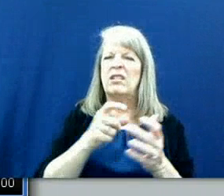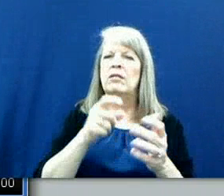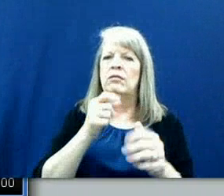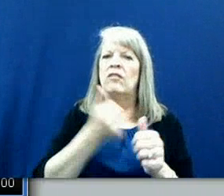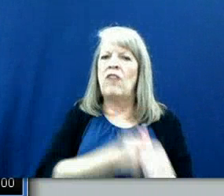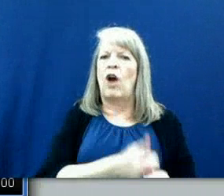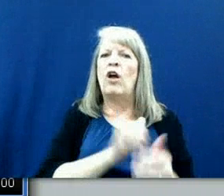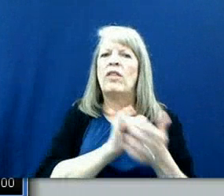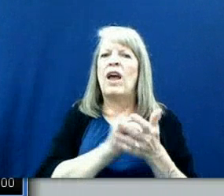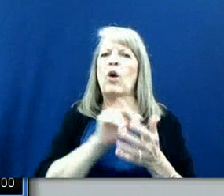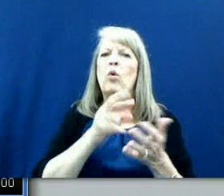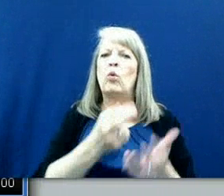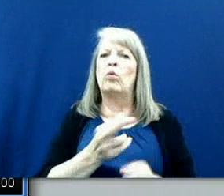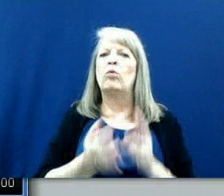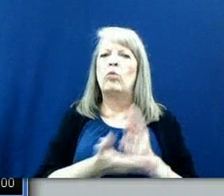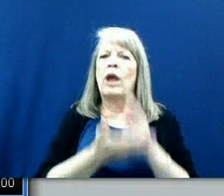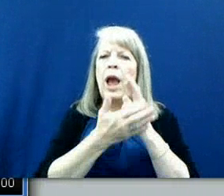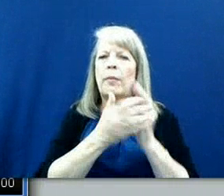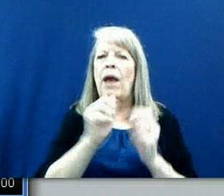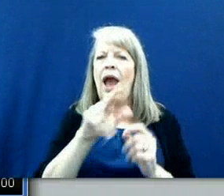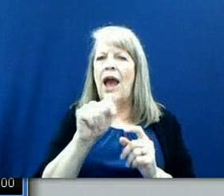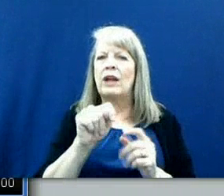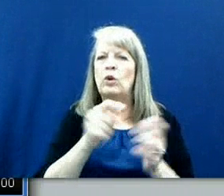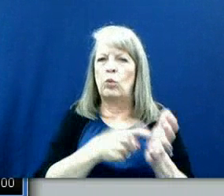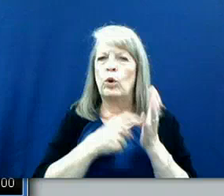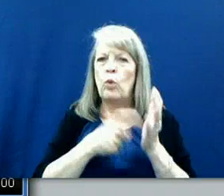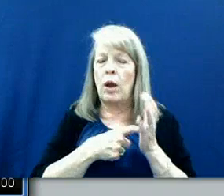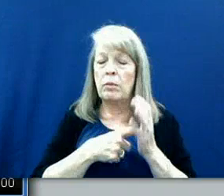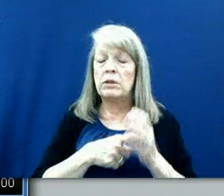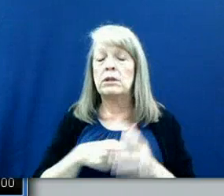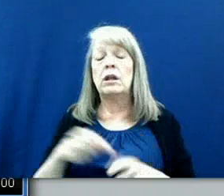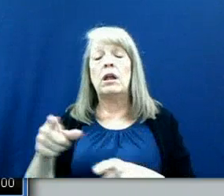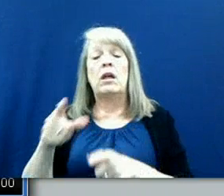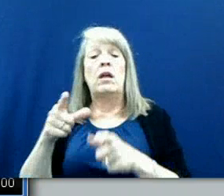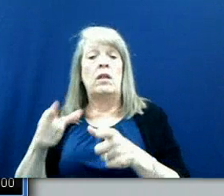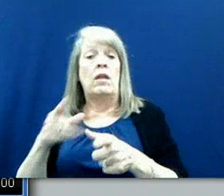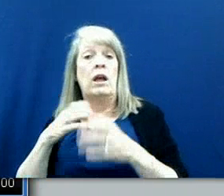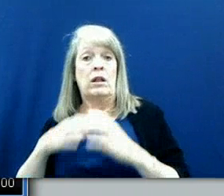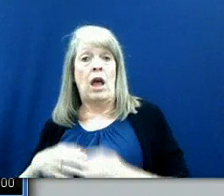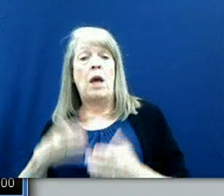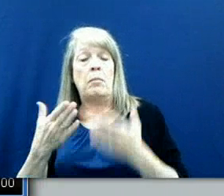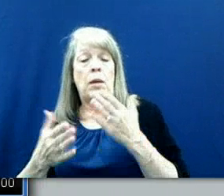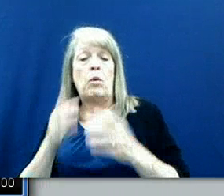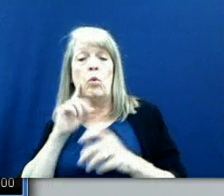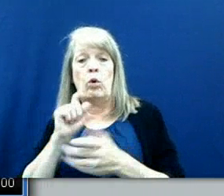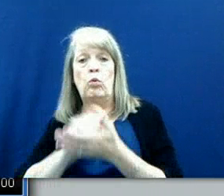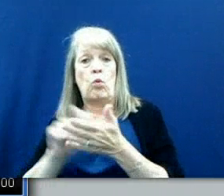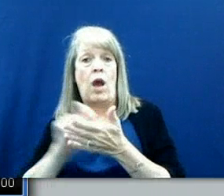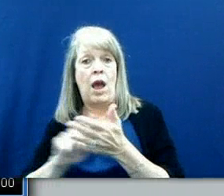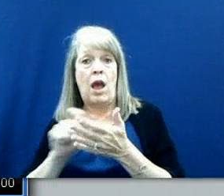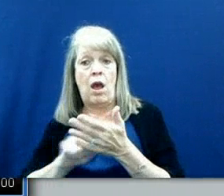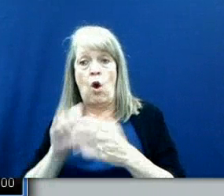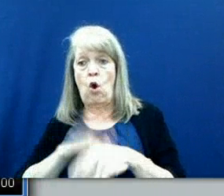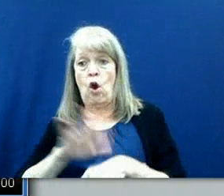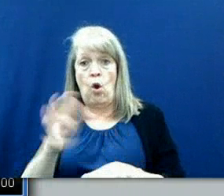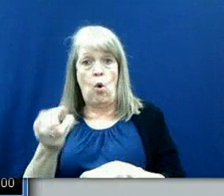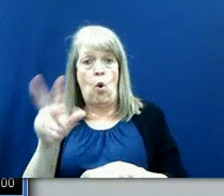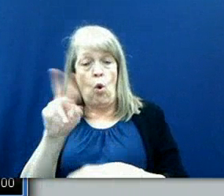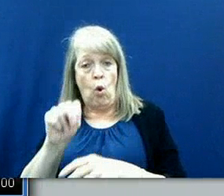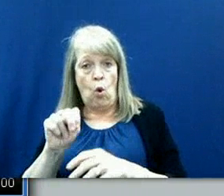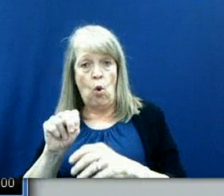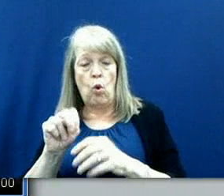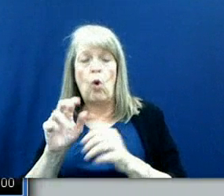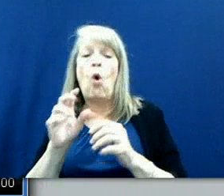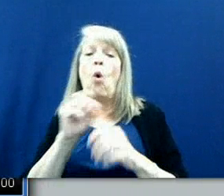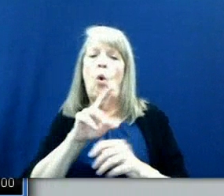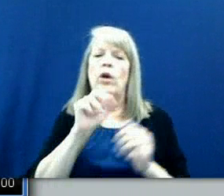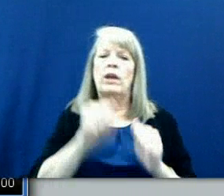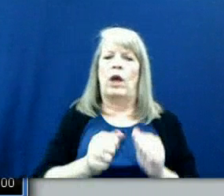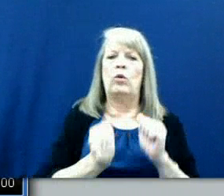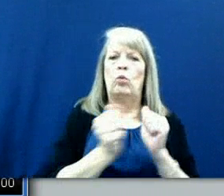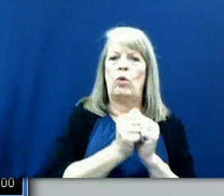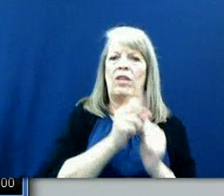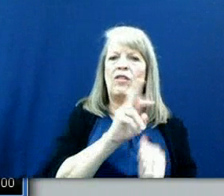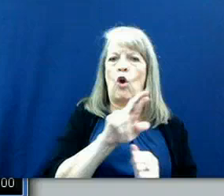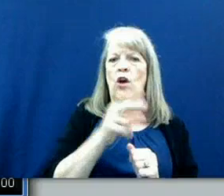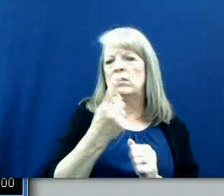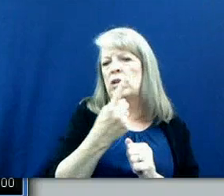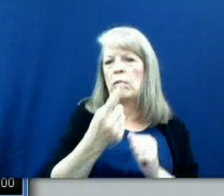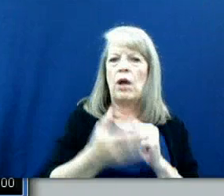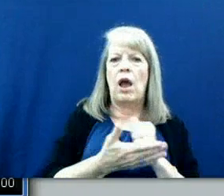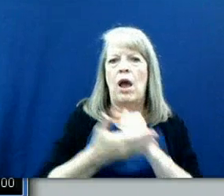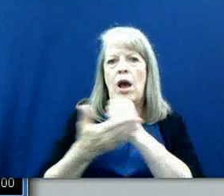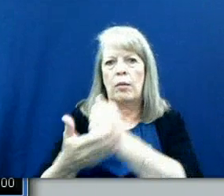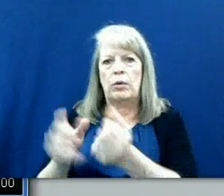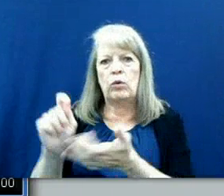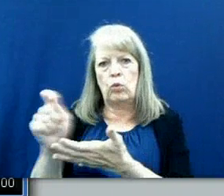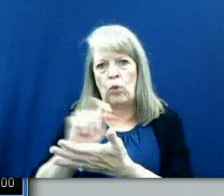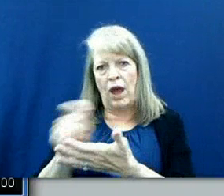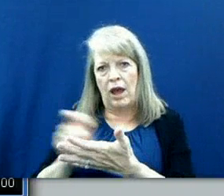requirements. A client may choose to write the plan independently or with assistance from VR or someone else who is willing to help. The